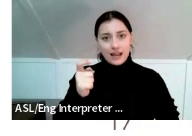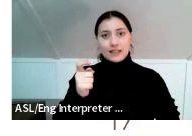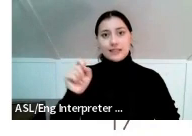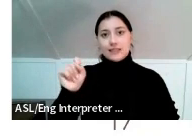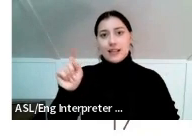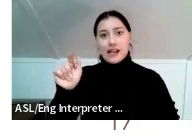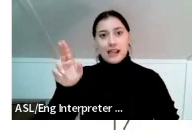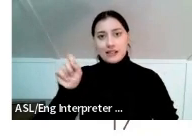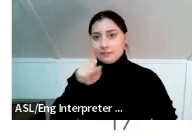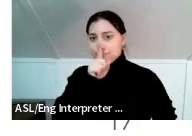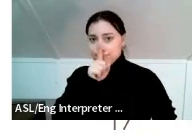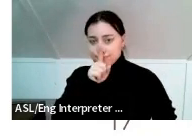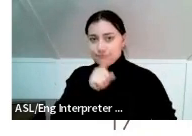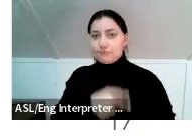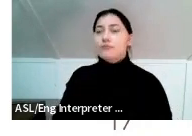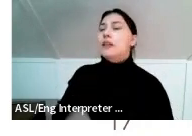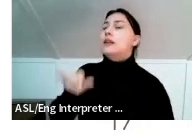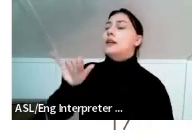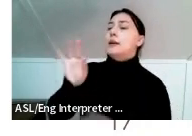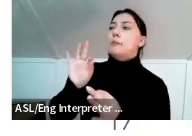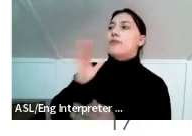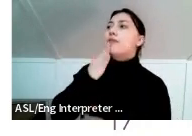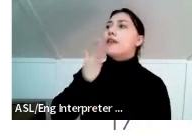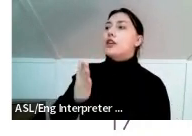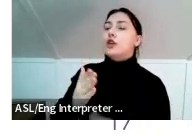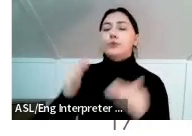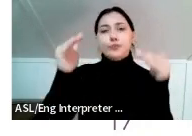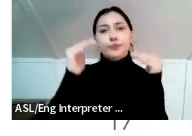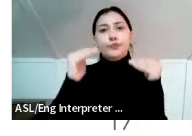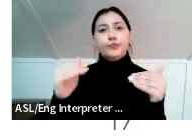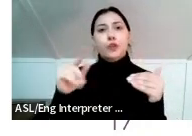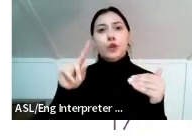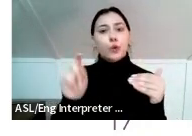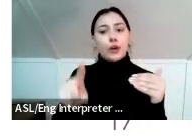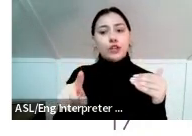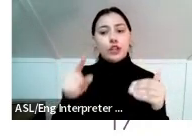Great, thank you. For